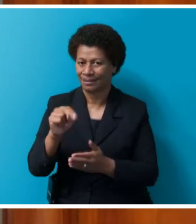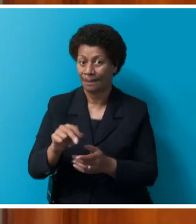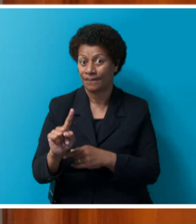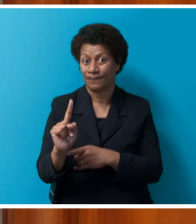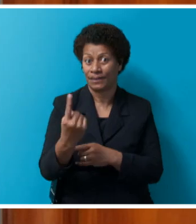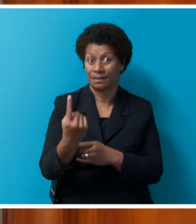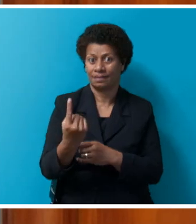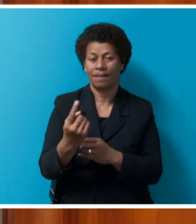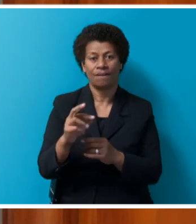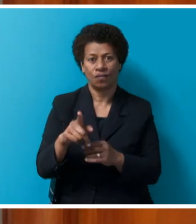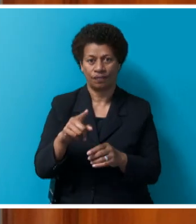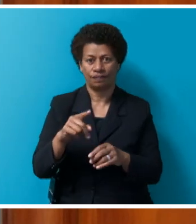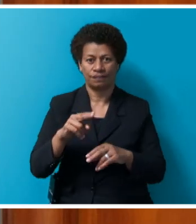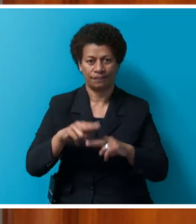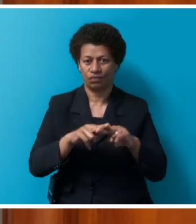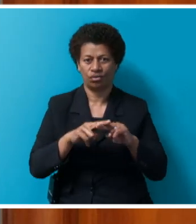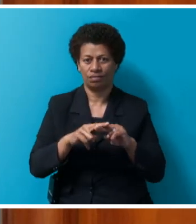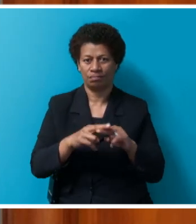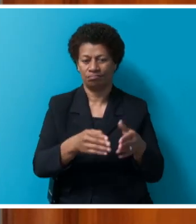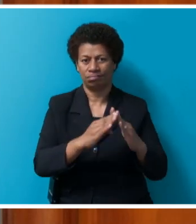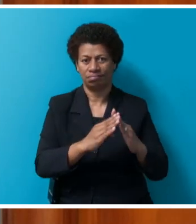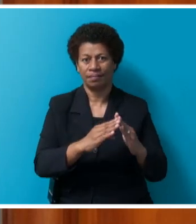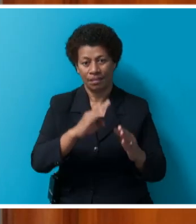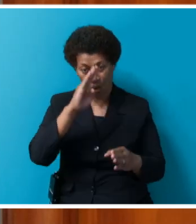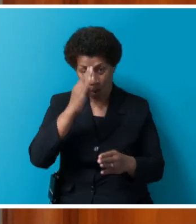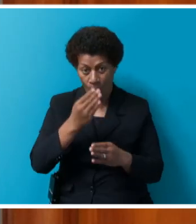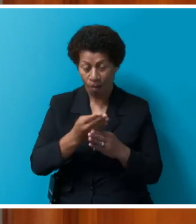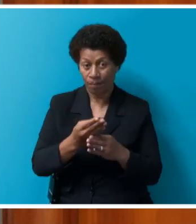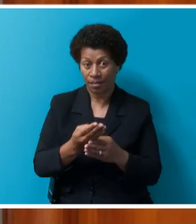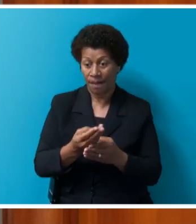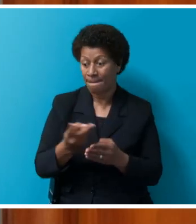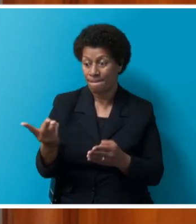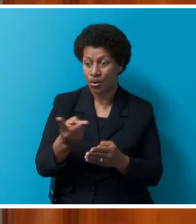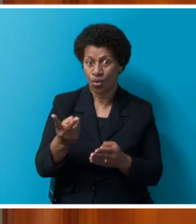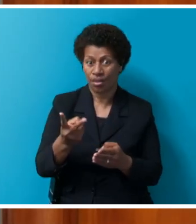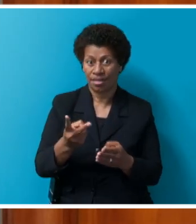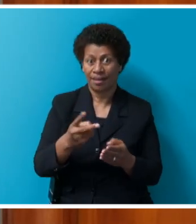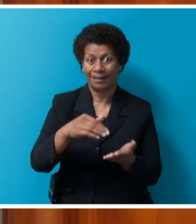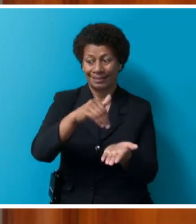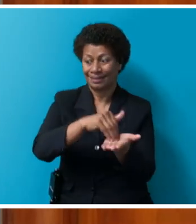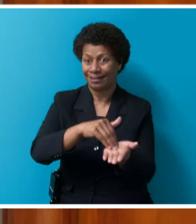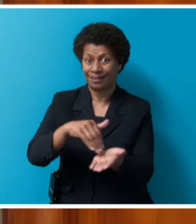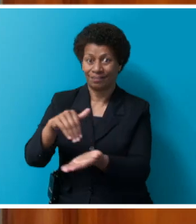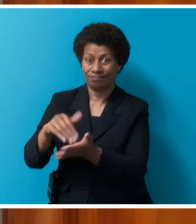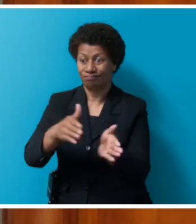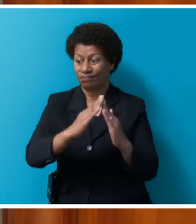Fiji, Honourable Deputy Speaker. I'm hopeful both centres will be up and running in the coming financial